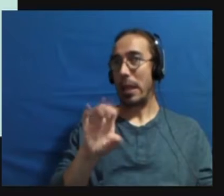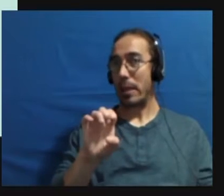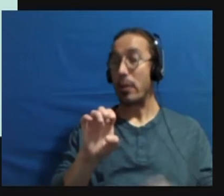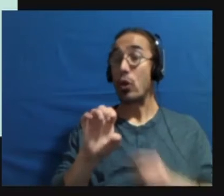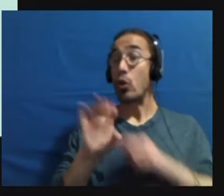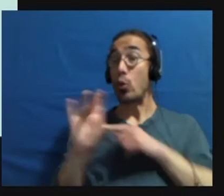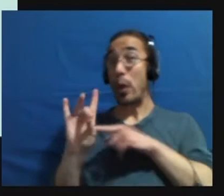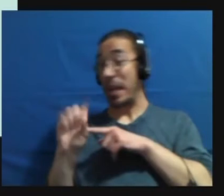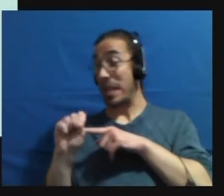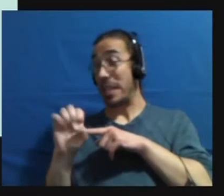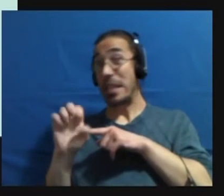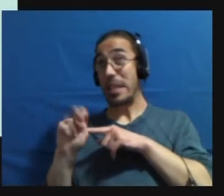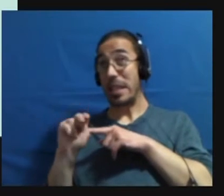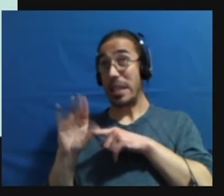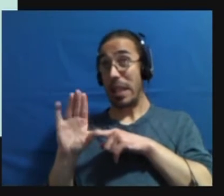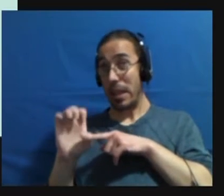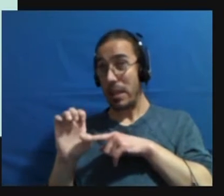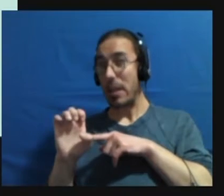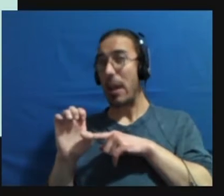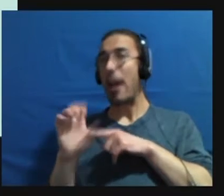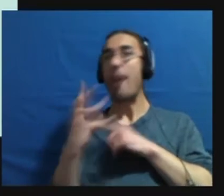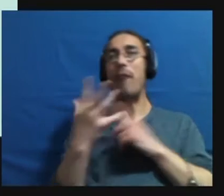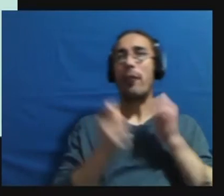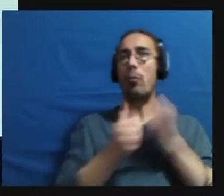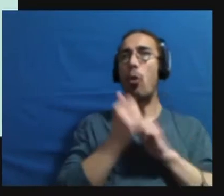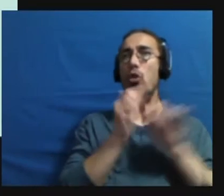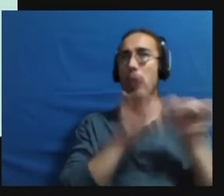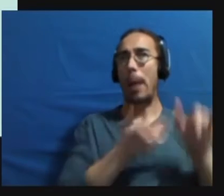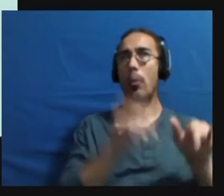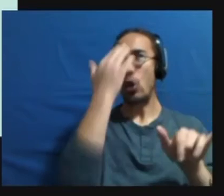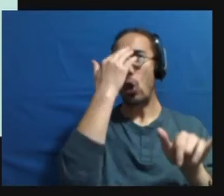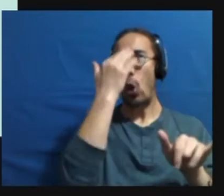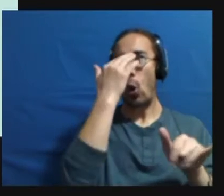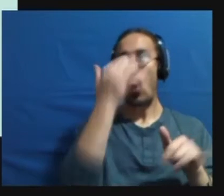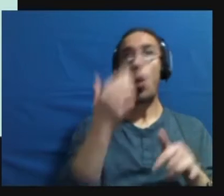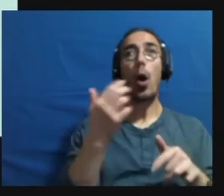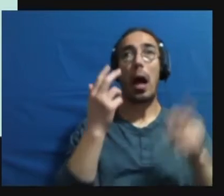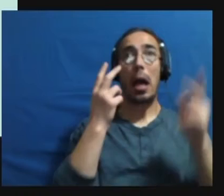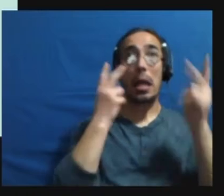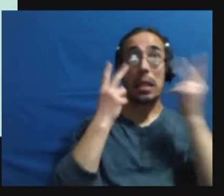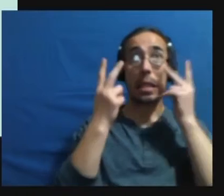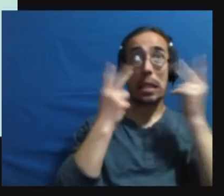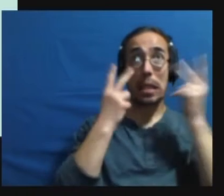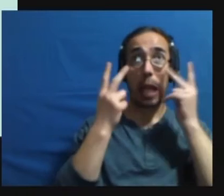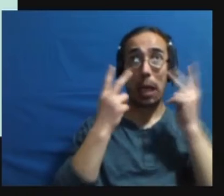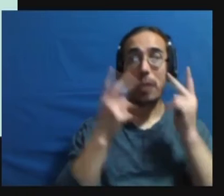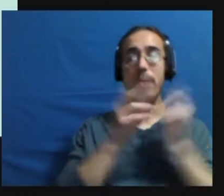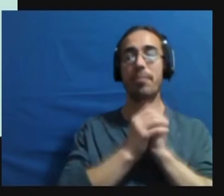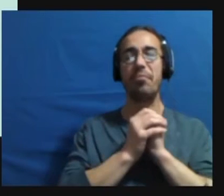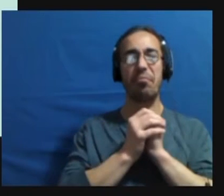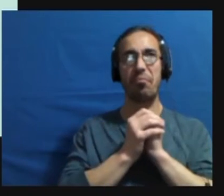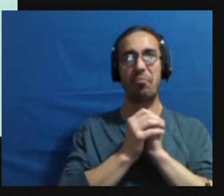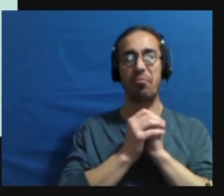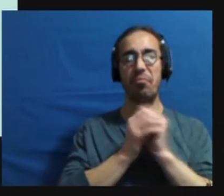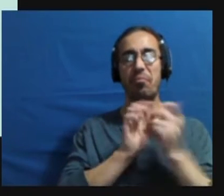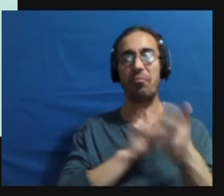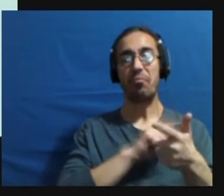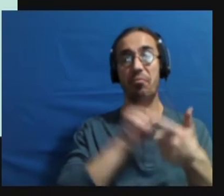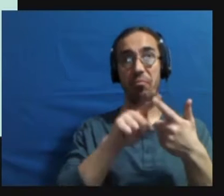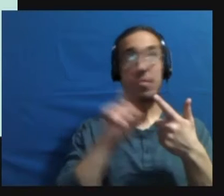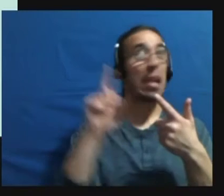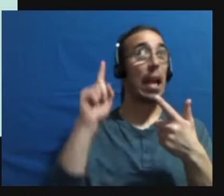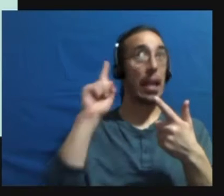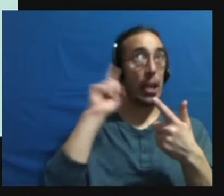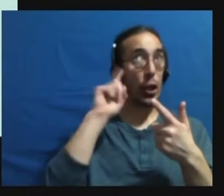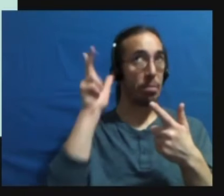8 senses, we have the 5 most commonly known ones: sight, or the sense, or the visual sense; hearing,